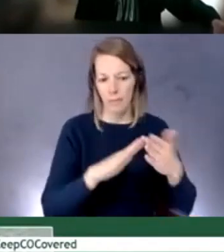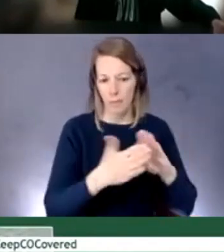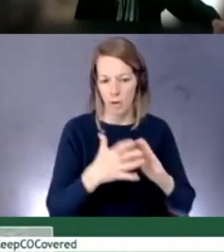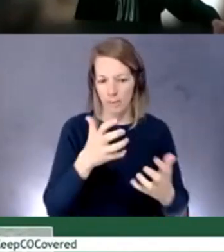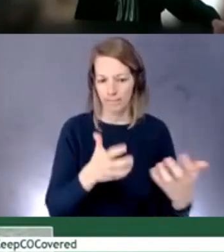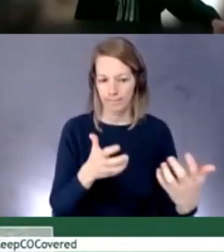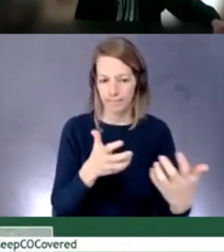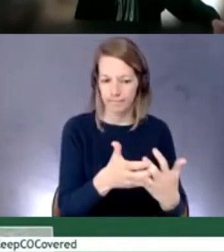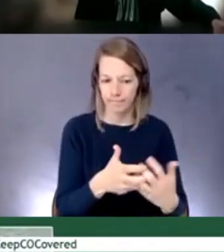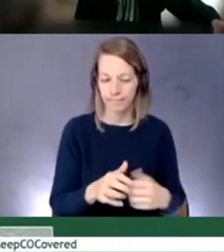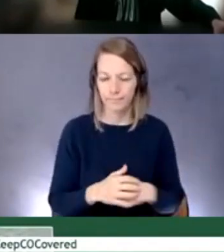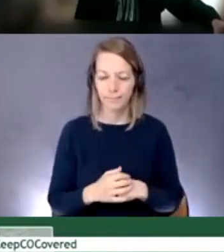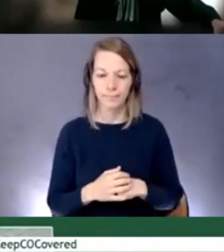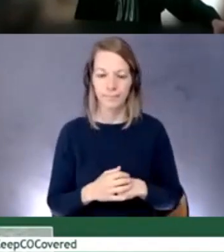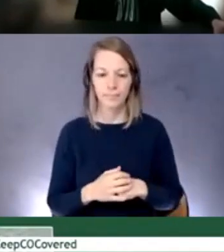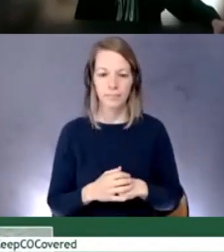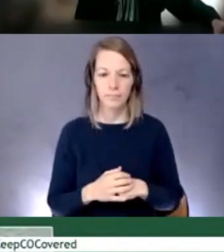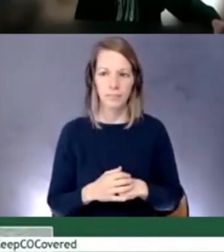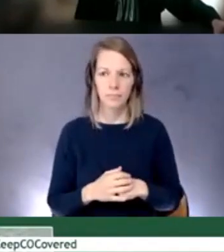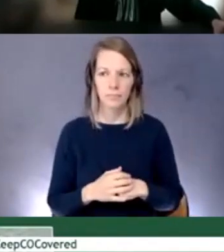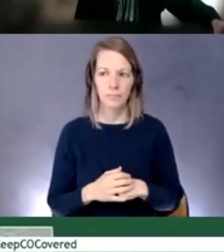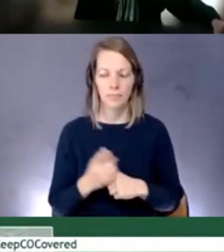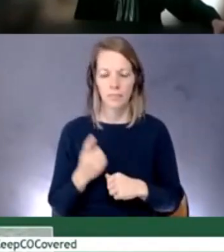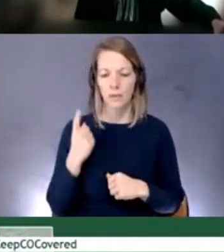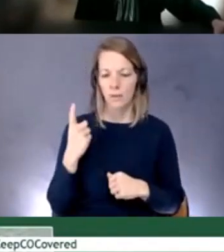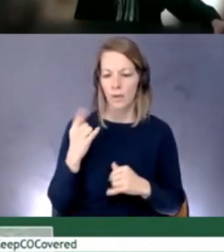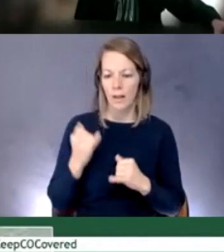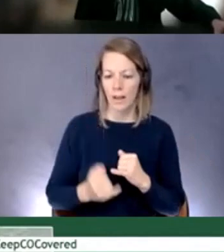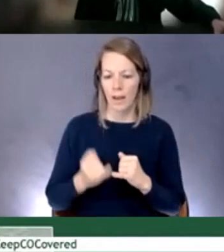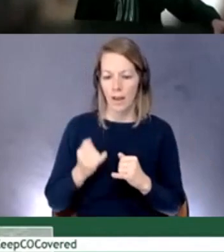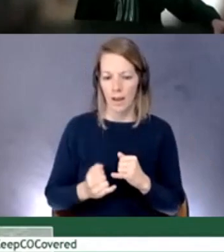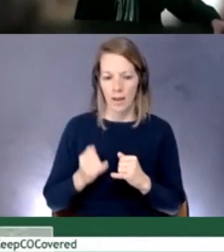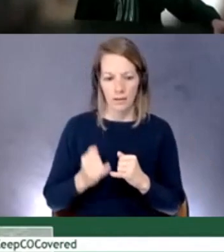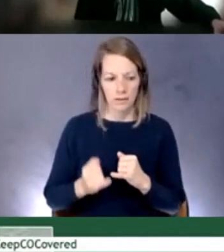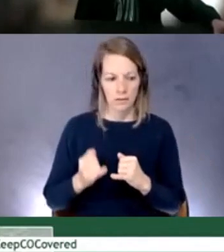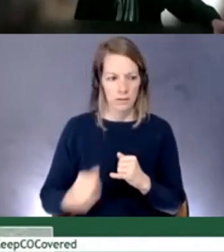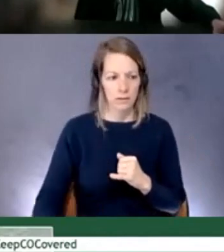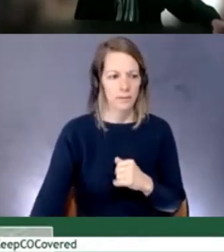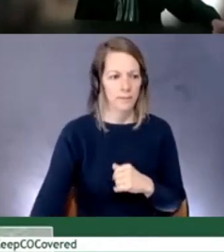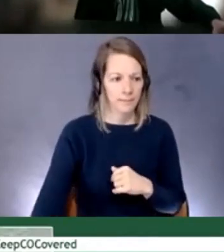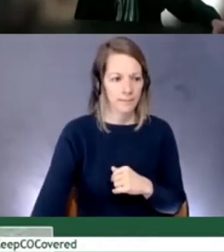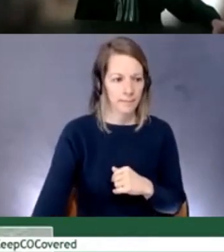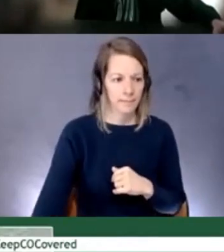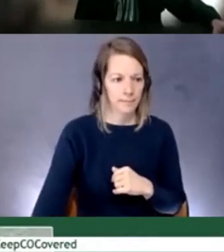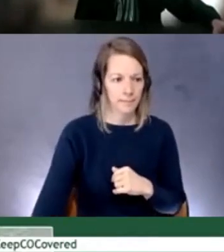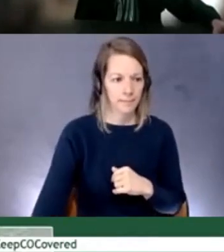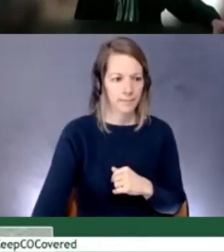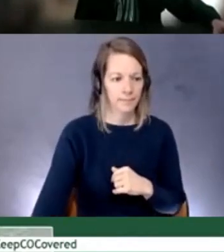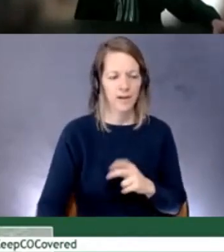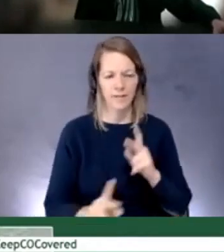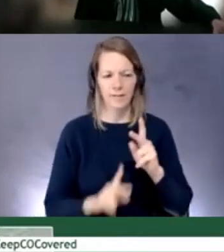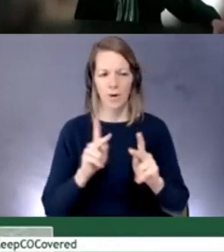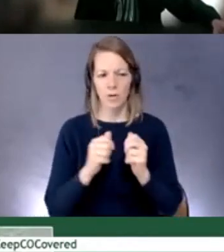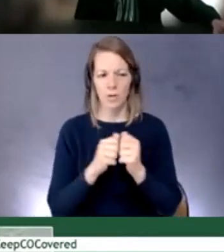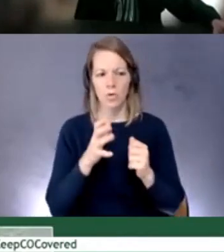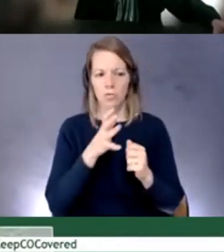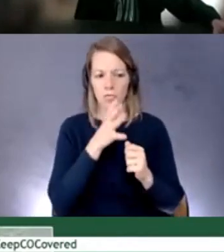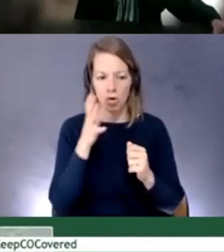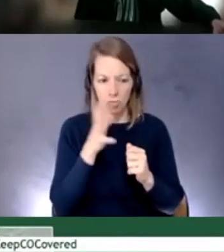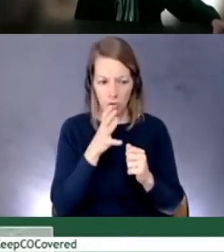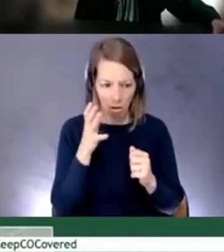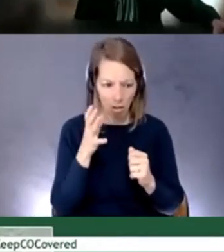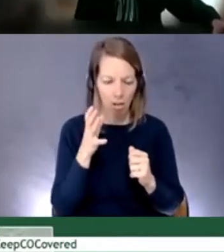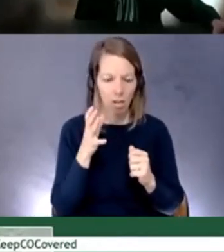Okay, thank you, Nancy. There's one last I want to think our folks from our rural hospital session are in a rural